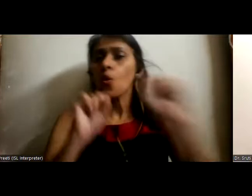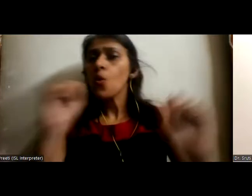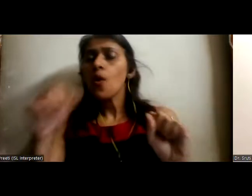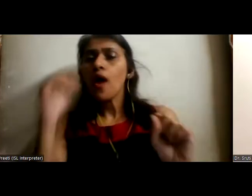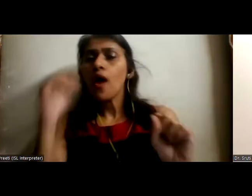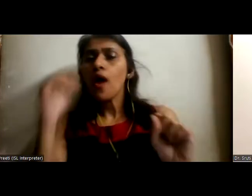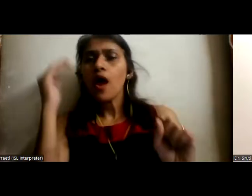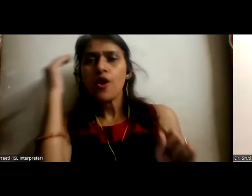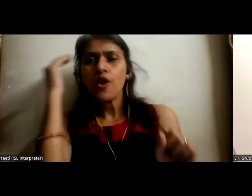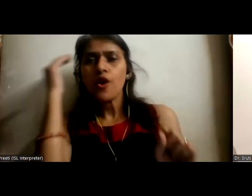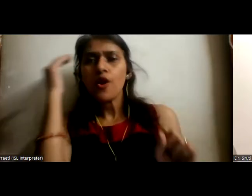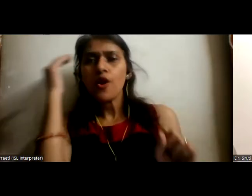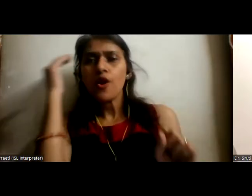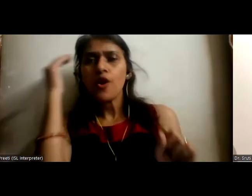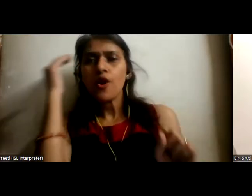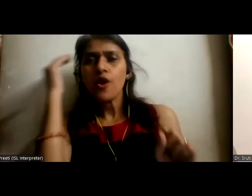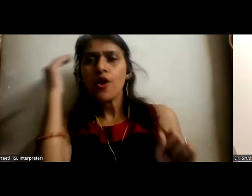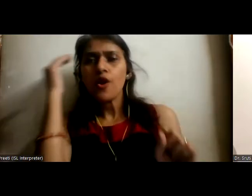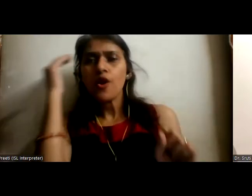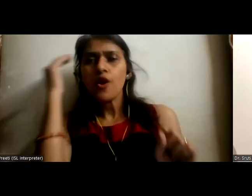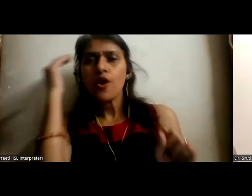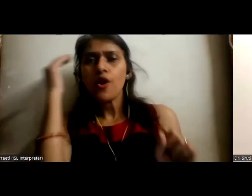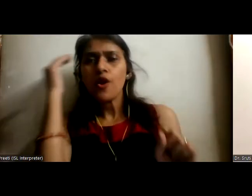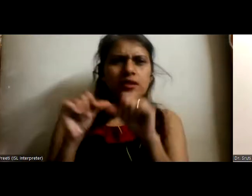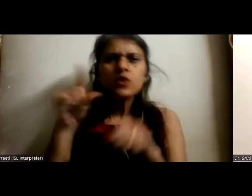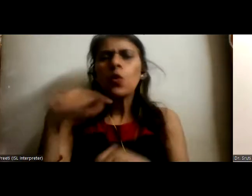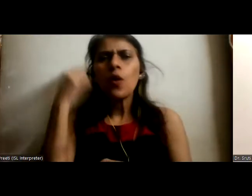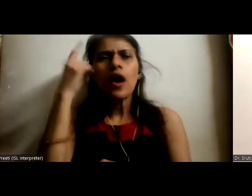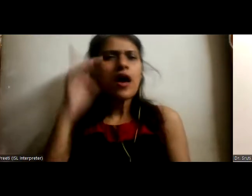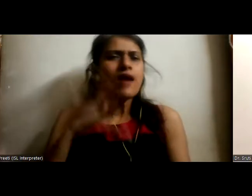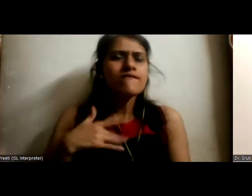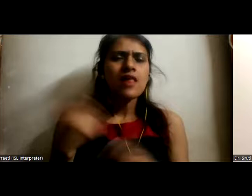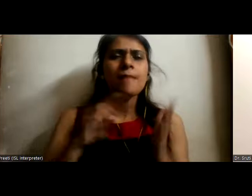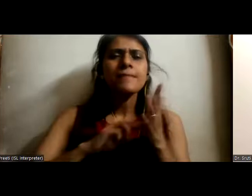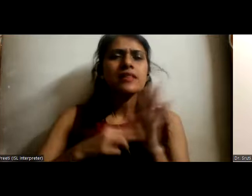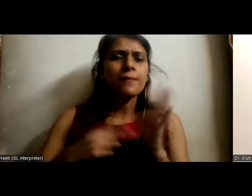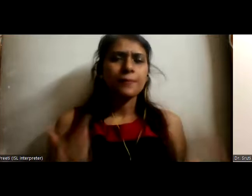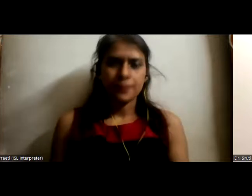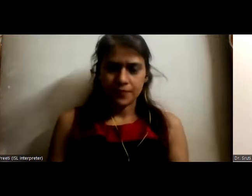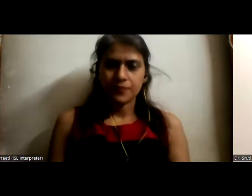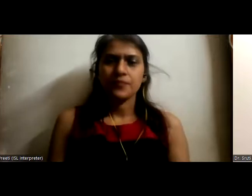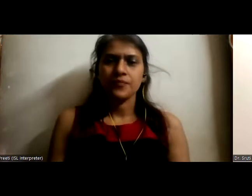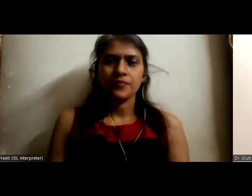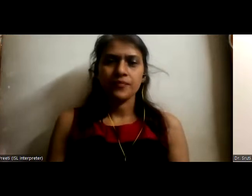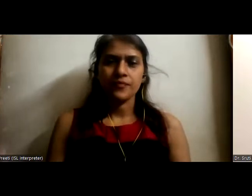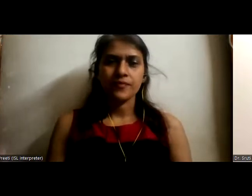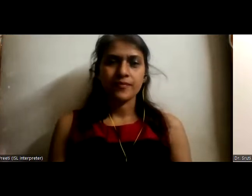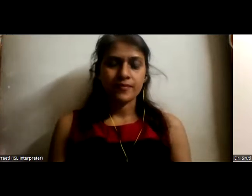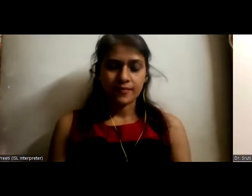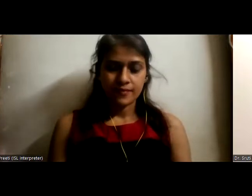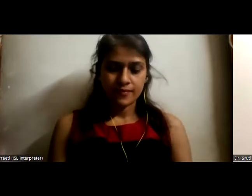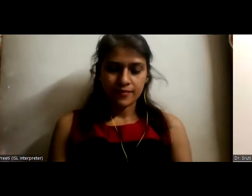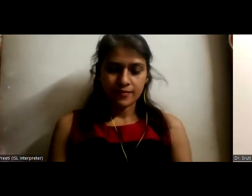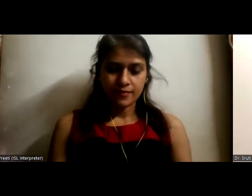disability? Can one or two people just share their experiences with me, their understanding?